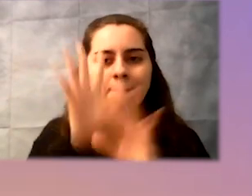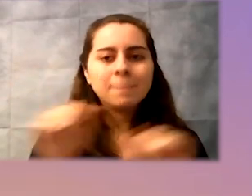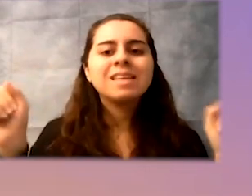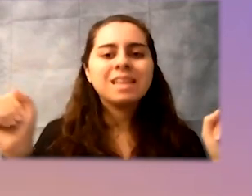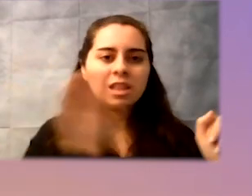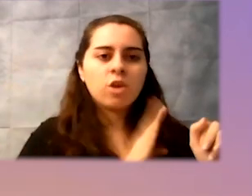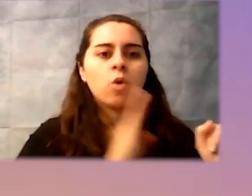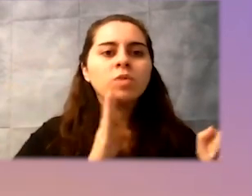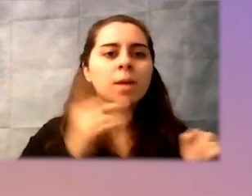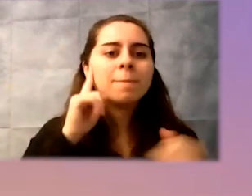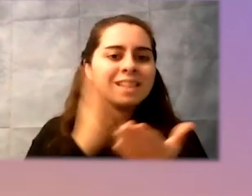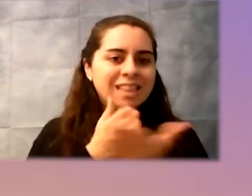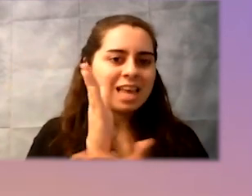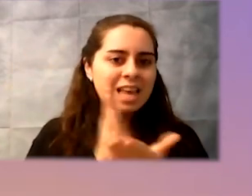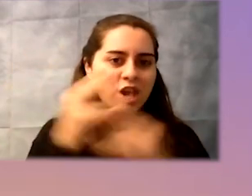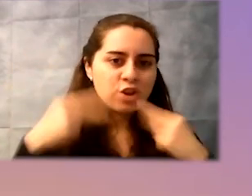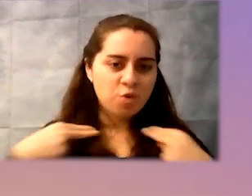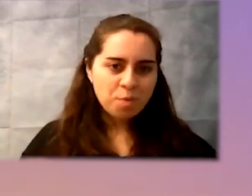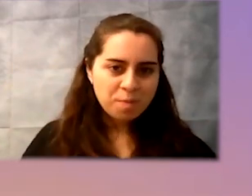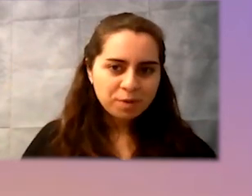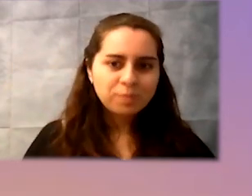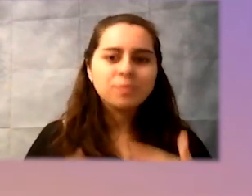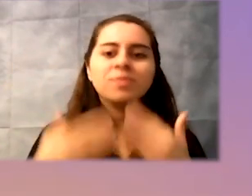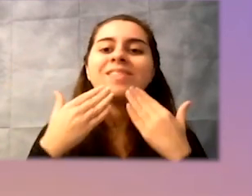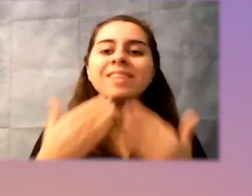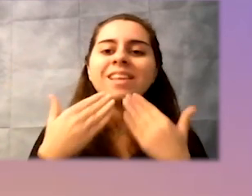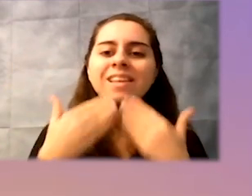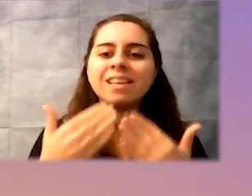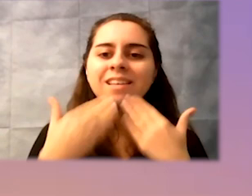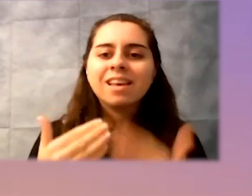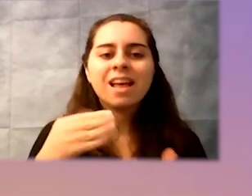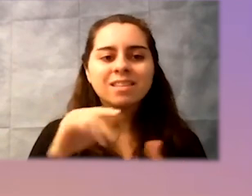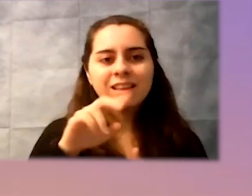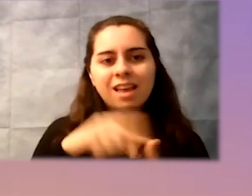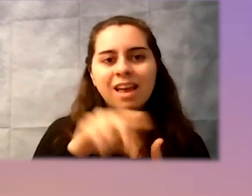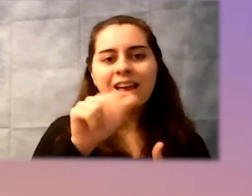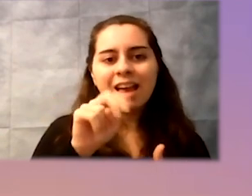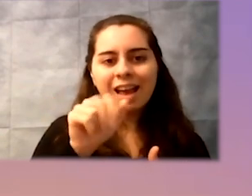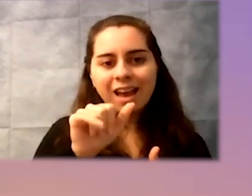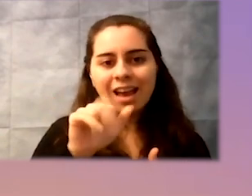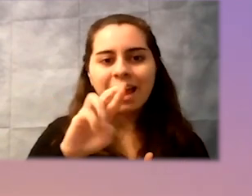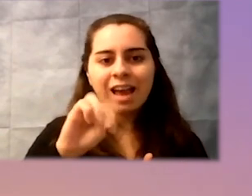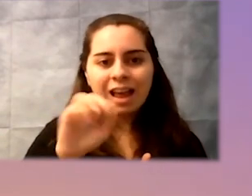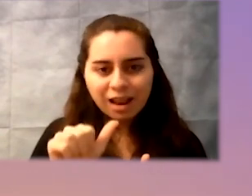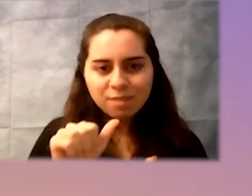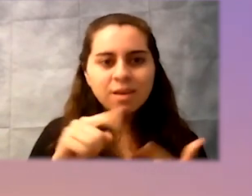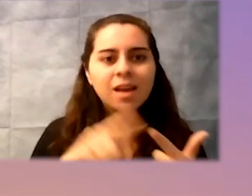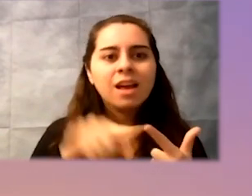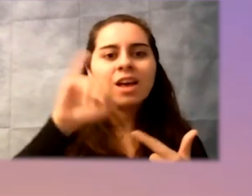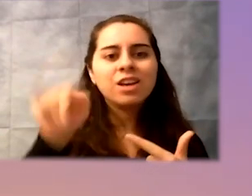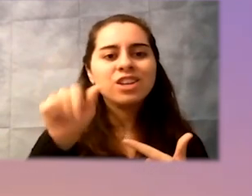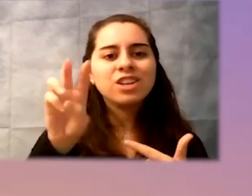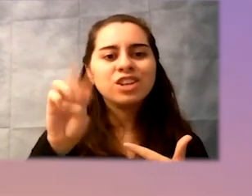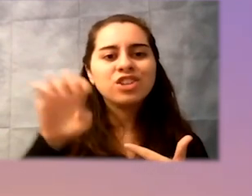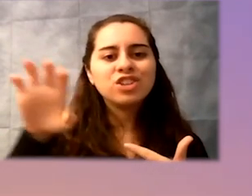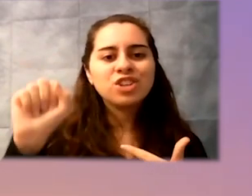Matters. So thank you, Ana Irma and James. If you could turn on your camera, James, we can't see